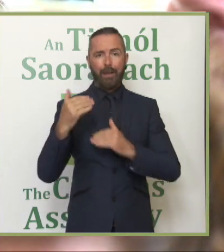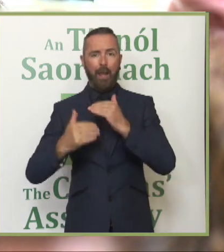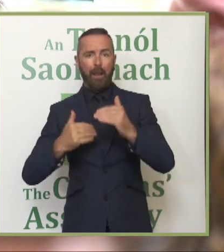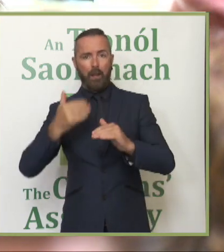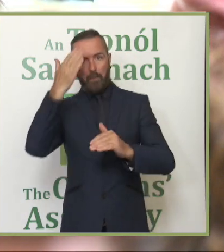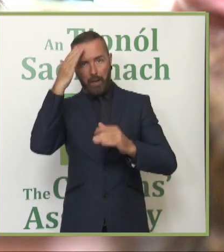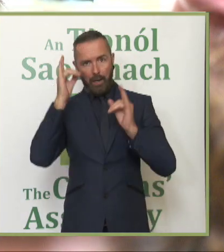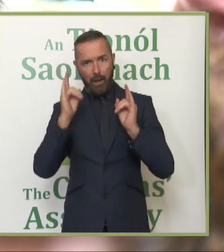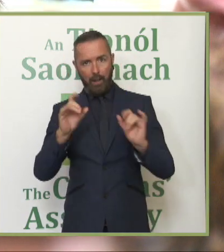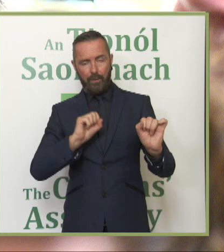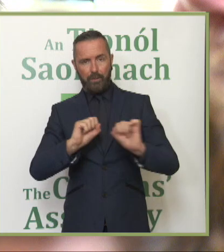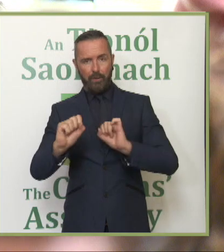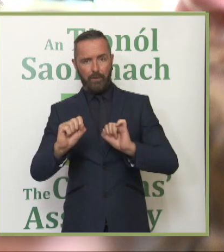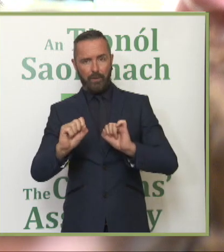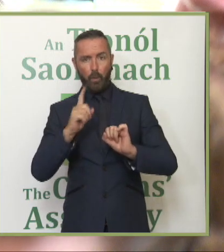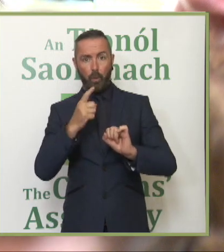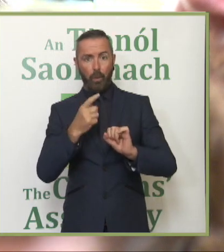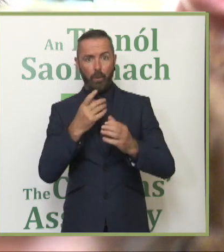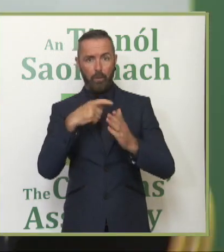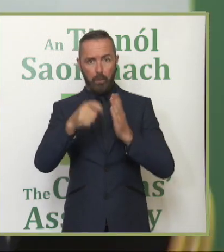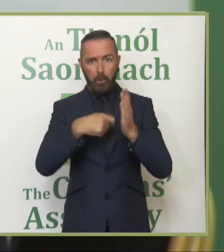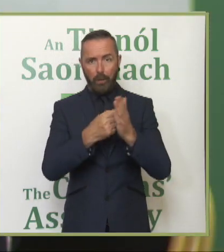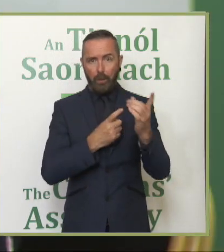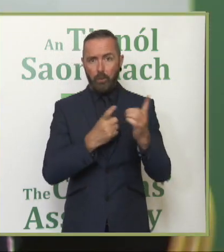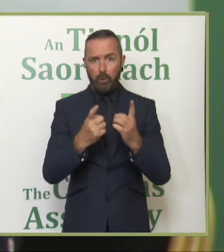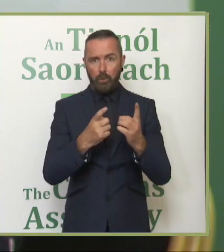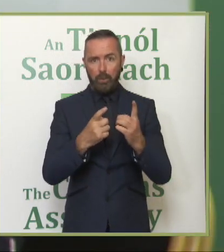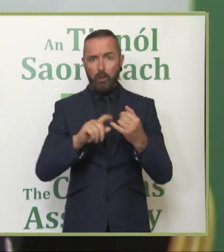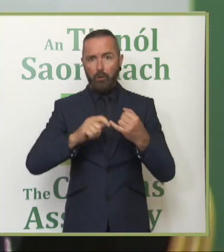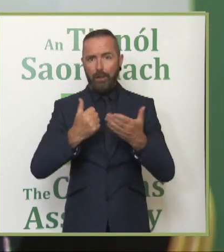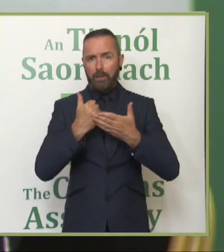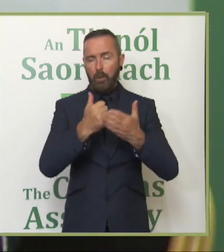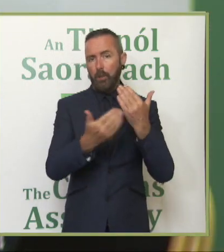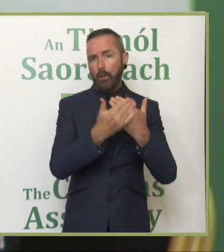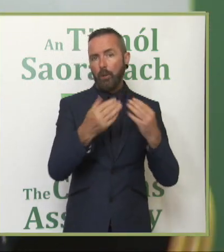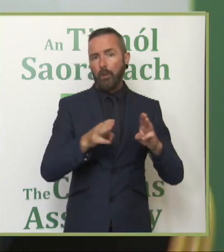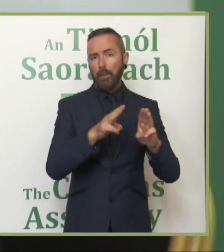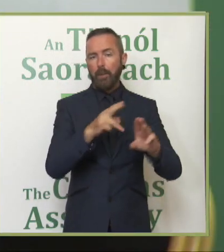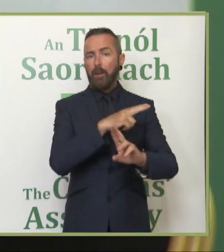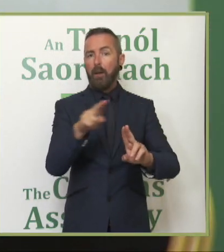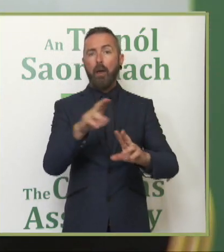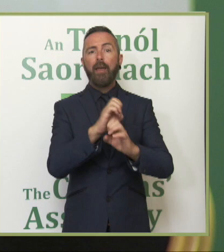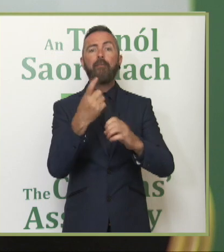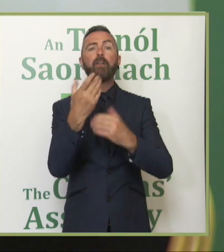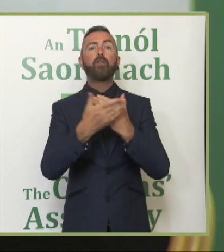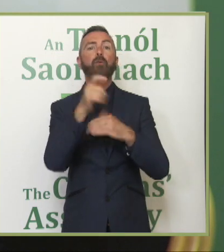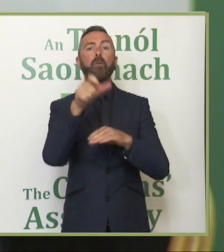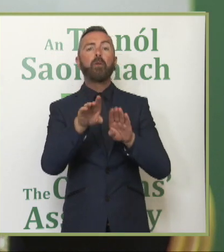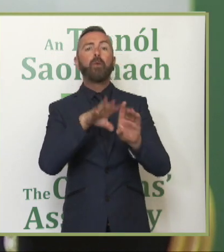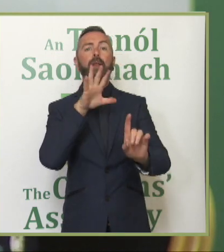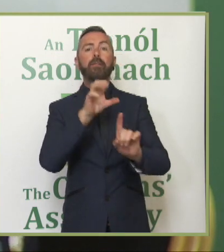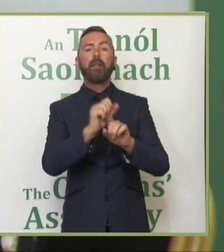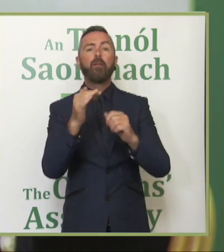around supporting young children and young people. Not every young person with the